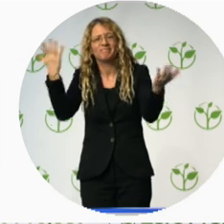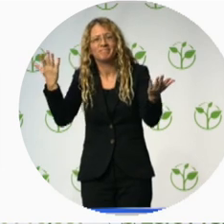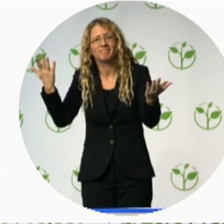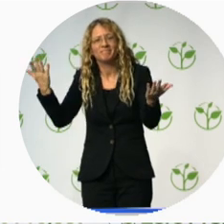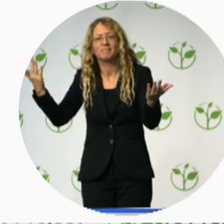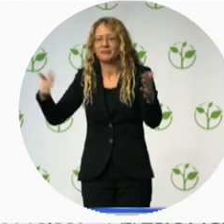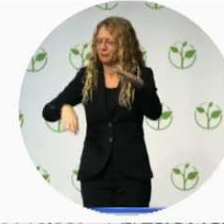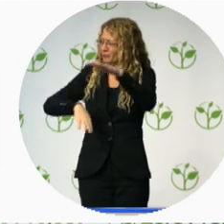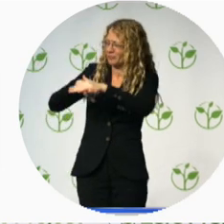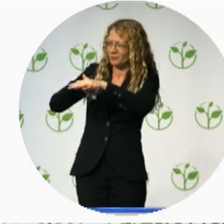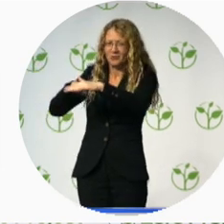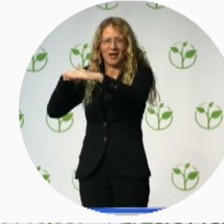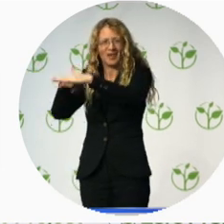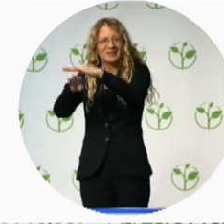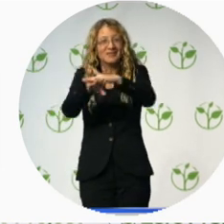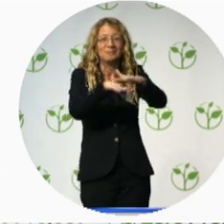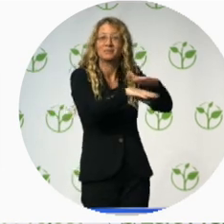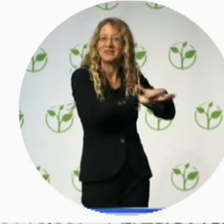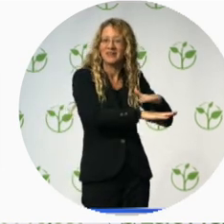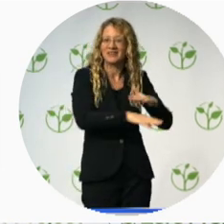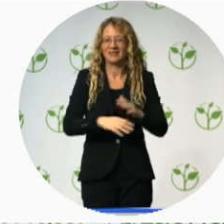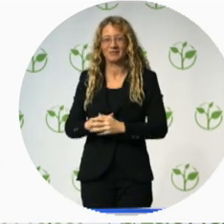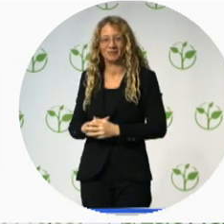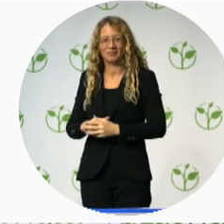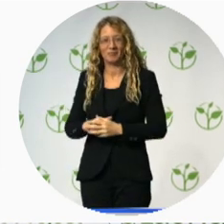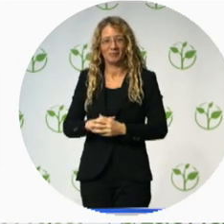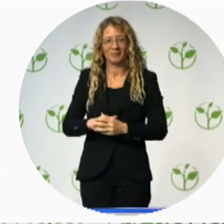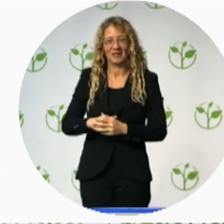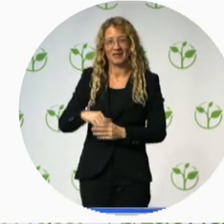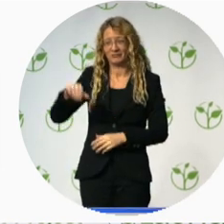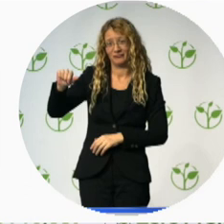to be certified by the Global Universal Design Commission.